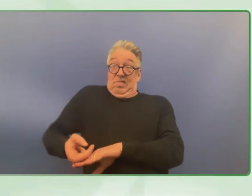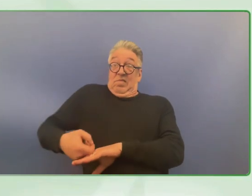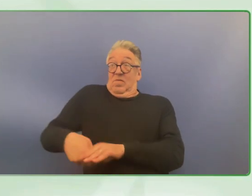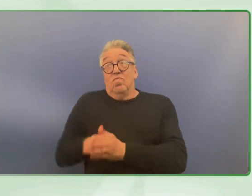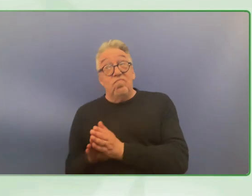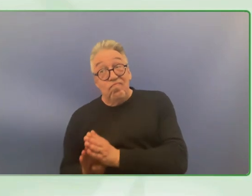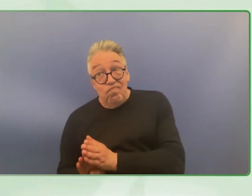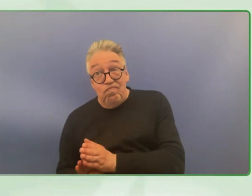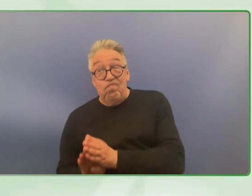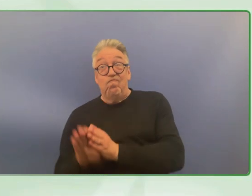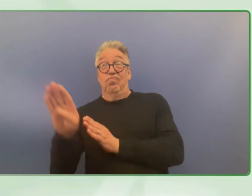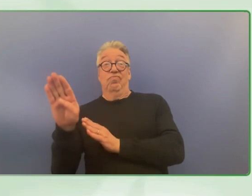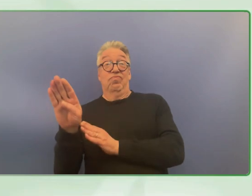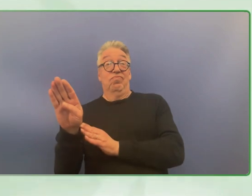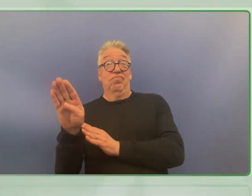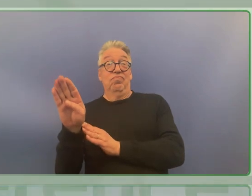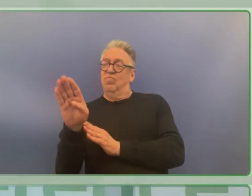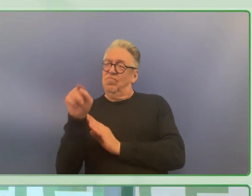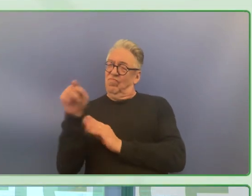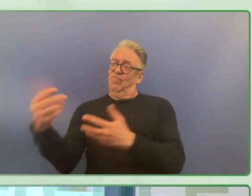to you and to the world?